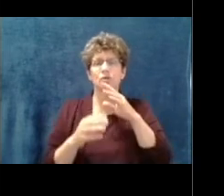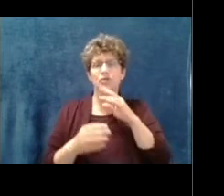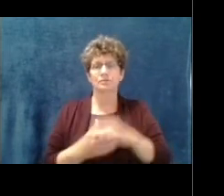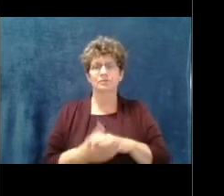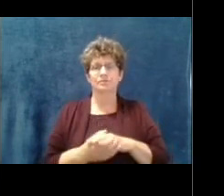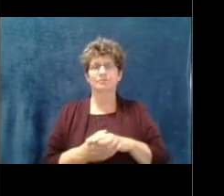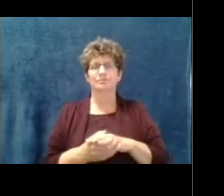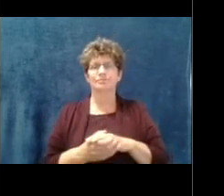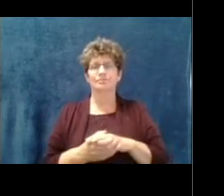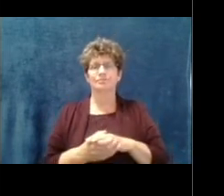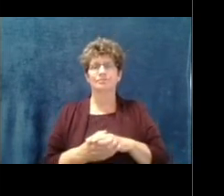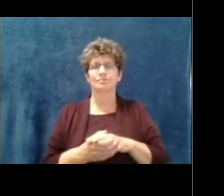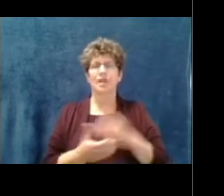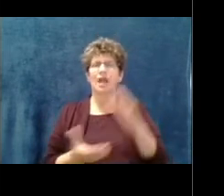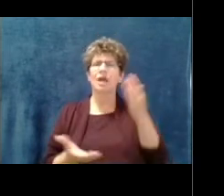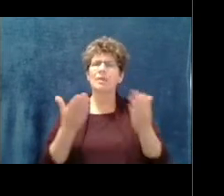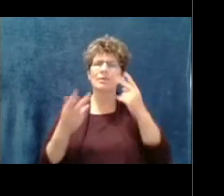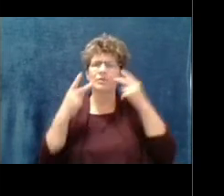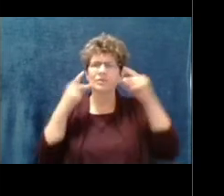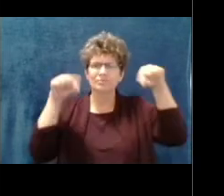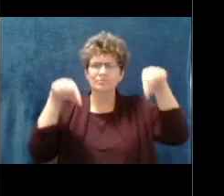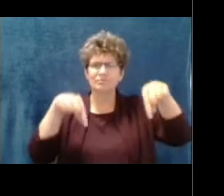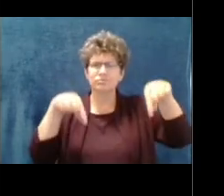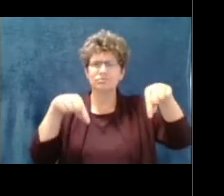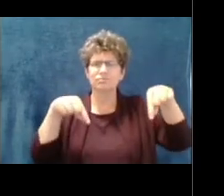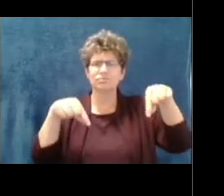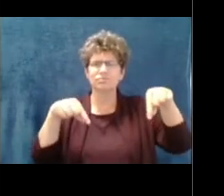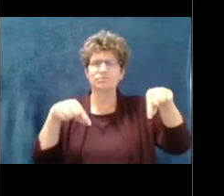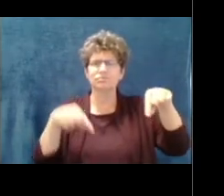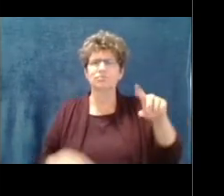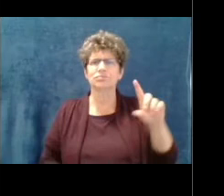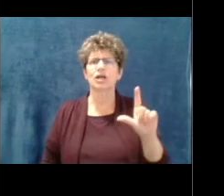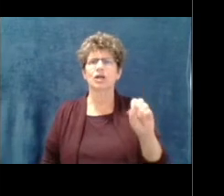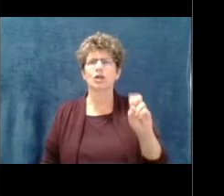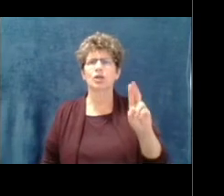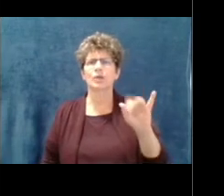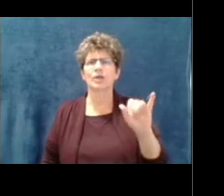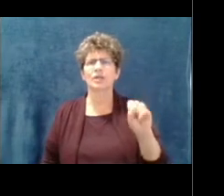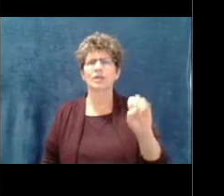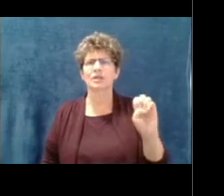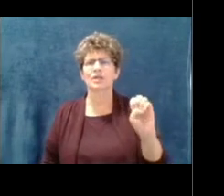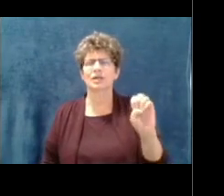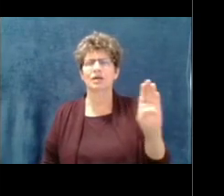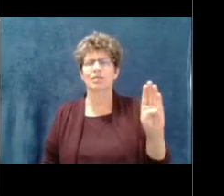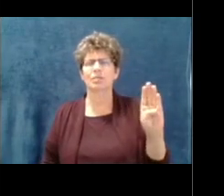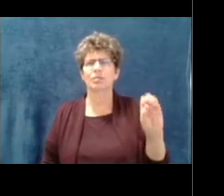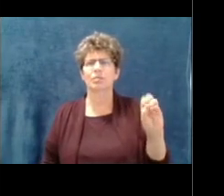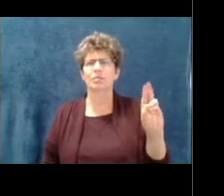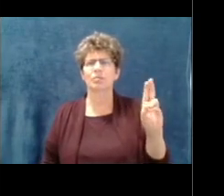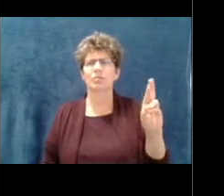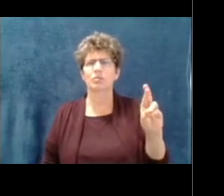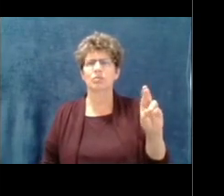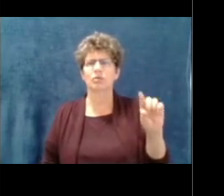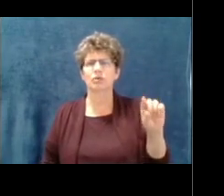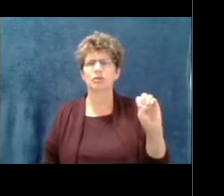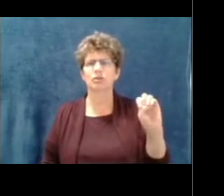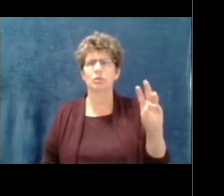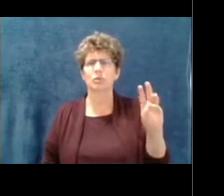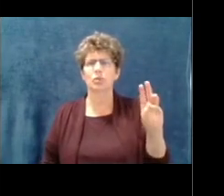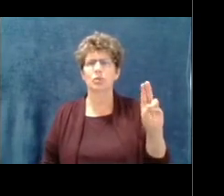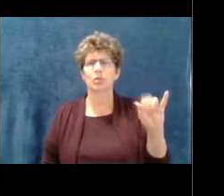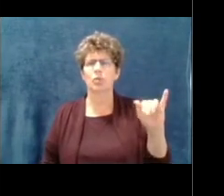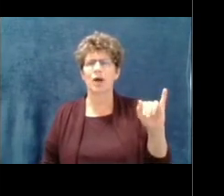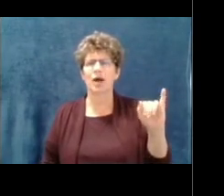sculpture by Louise Bourgeois. It's in front of the National Art Gallery in Ottawa. Now, there are also copies in in